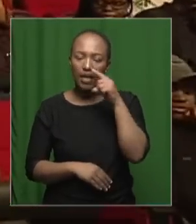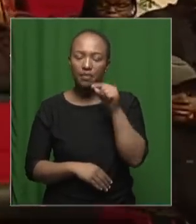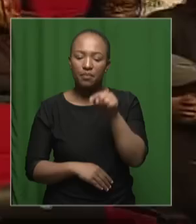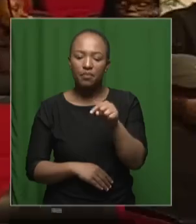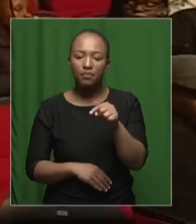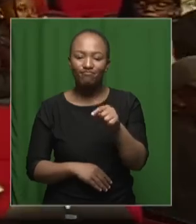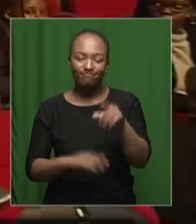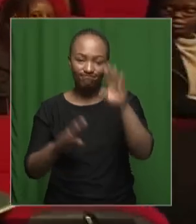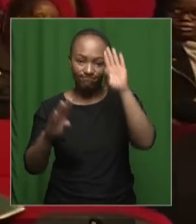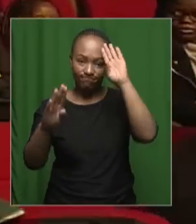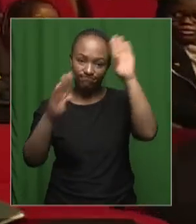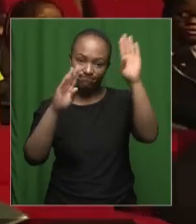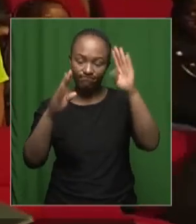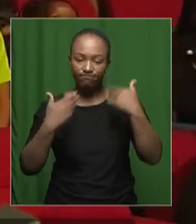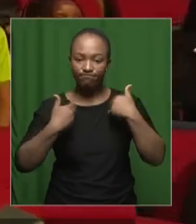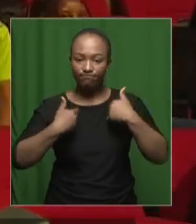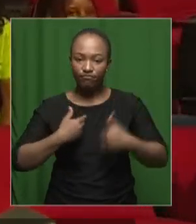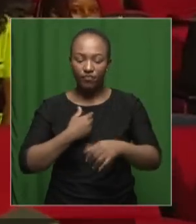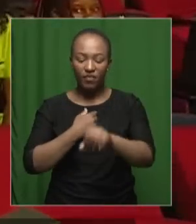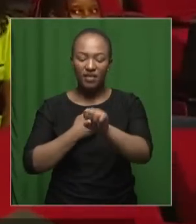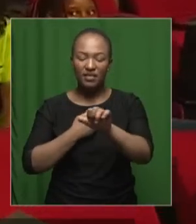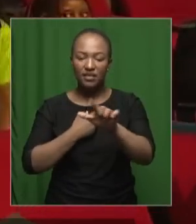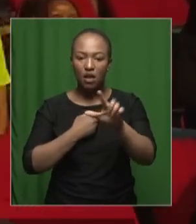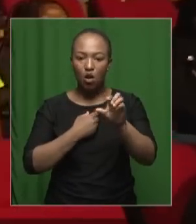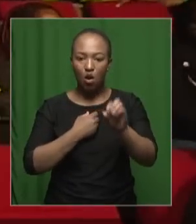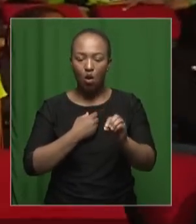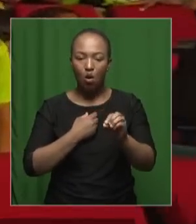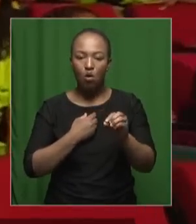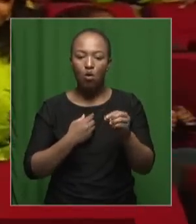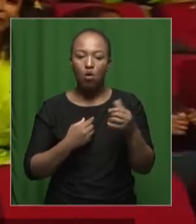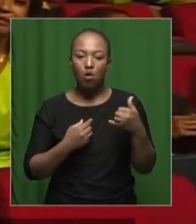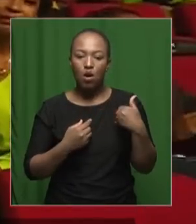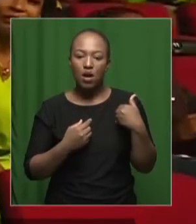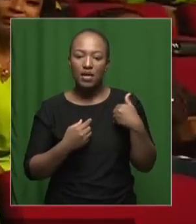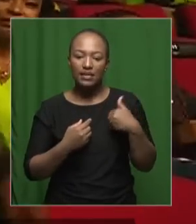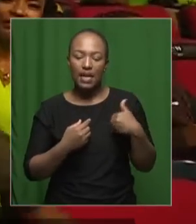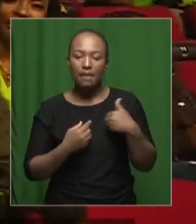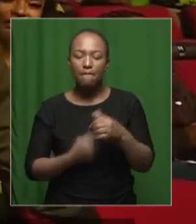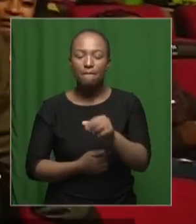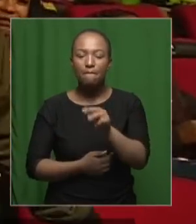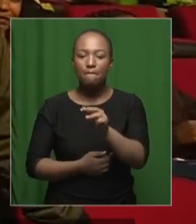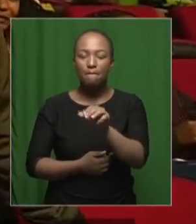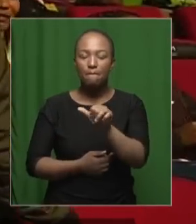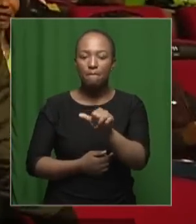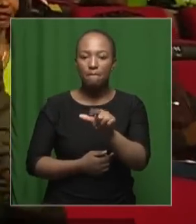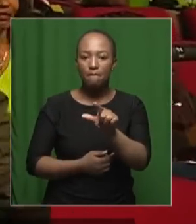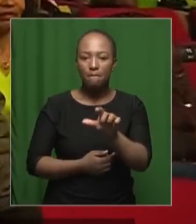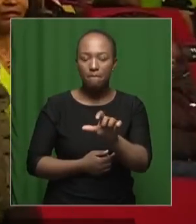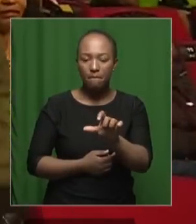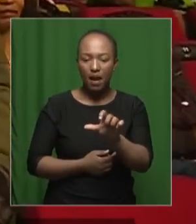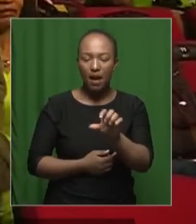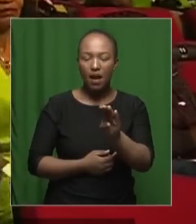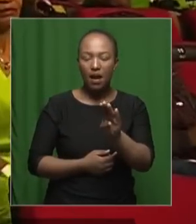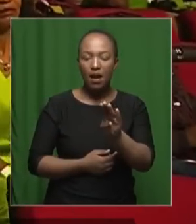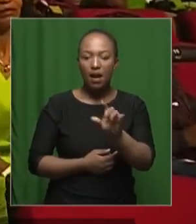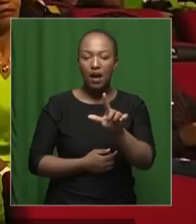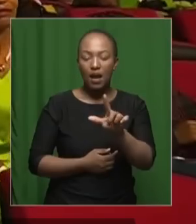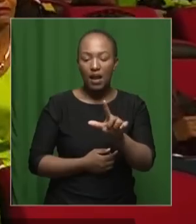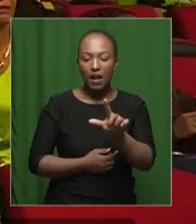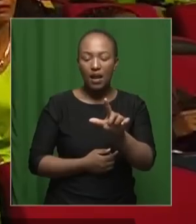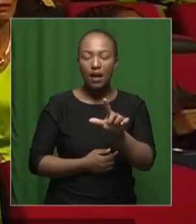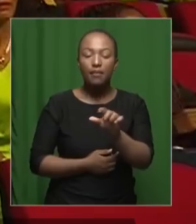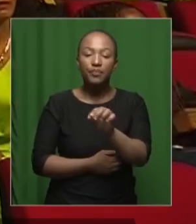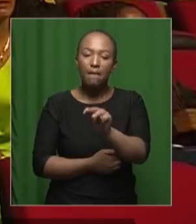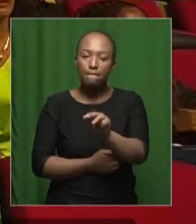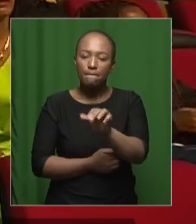good evening. My name is Sello. Surname is Mabedevele. I'm not going to ask a question to the Gupta beneficiaries and apologists. I do not